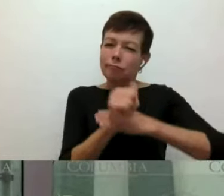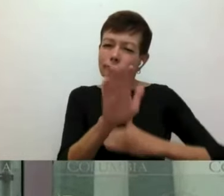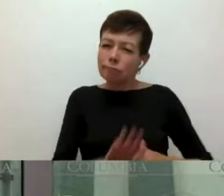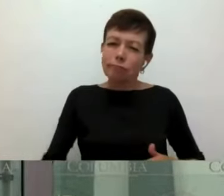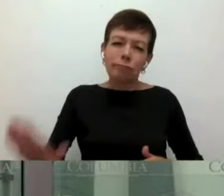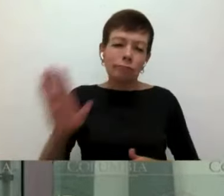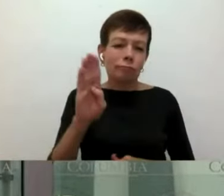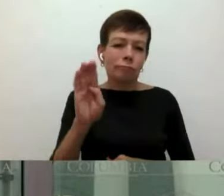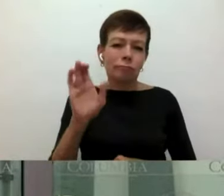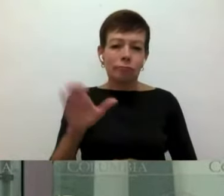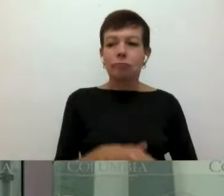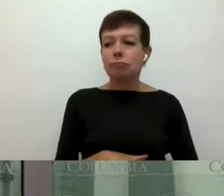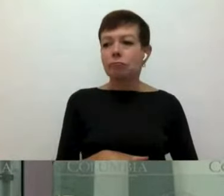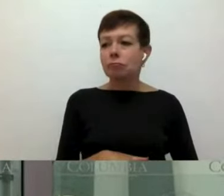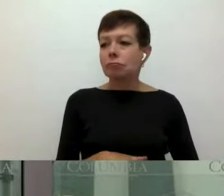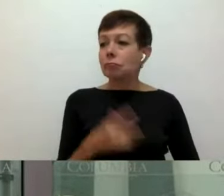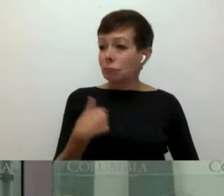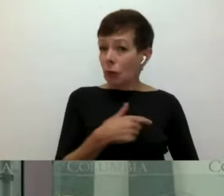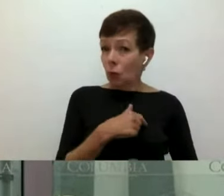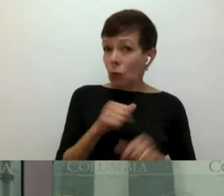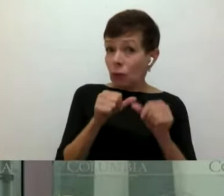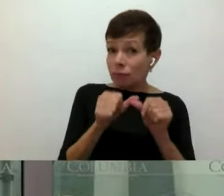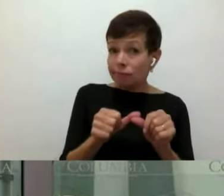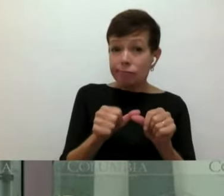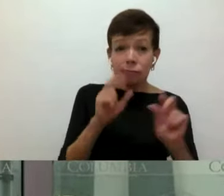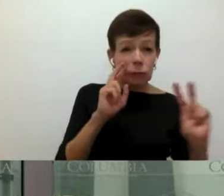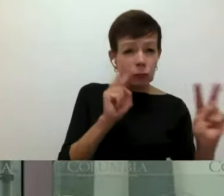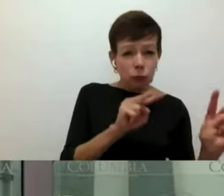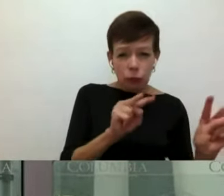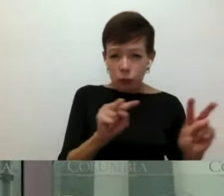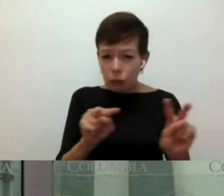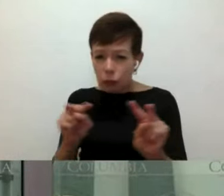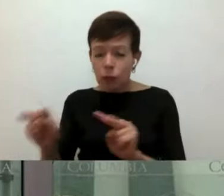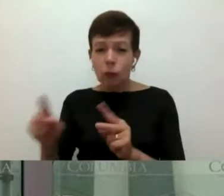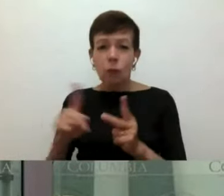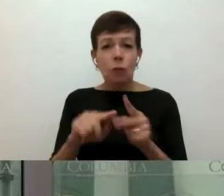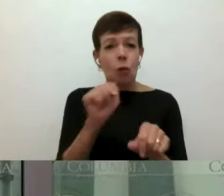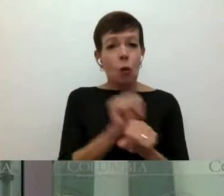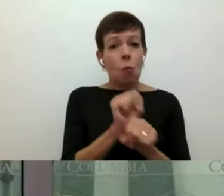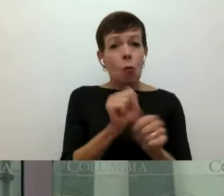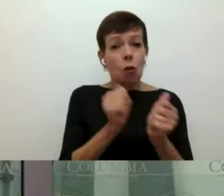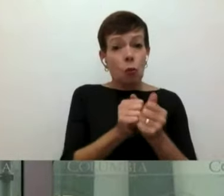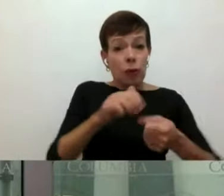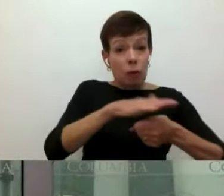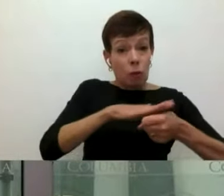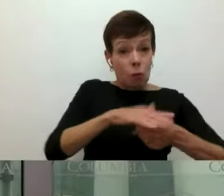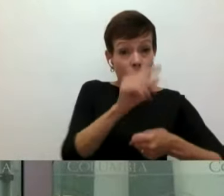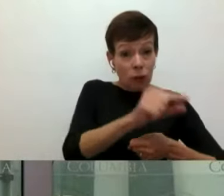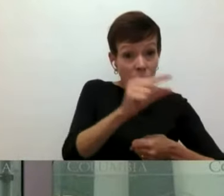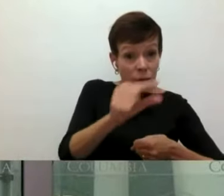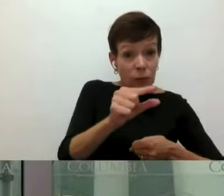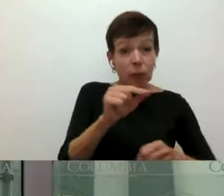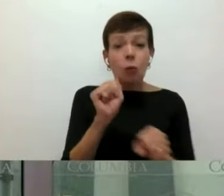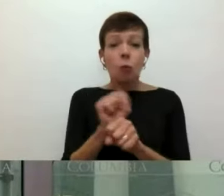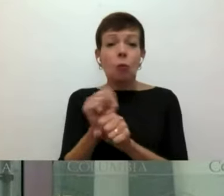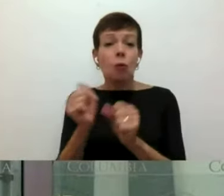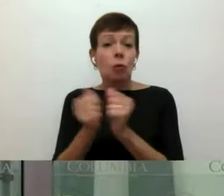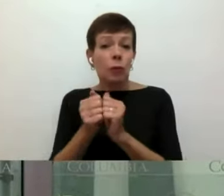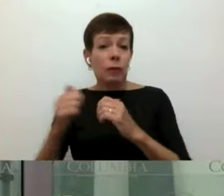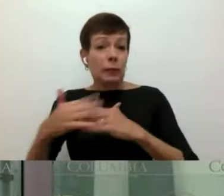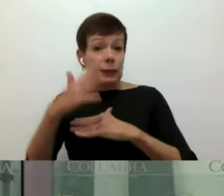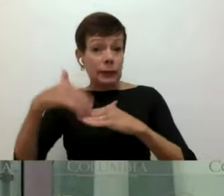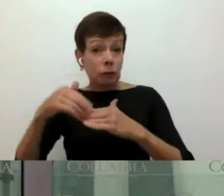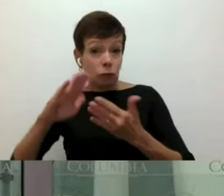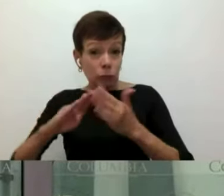hazardous situation for wildfires throughout British Columbia. And we will continue to assess the situation, work with local governments and First Nations,